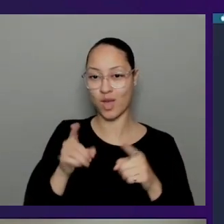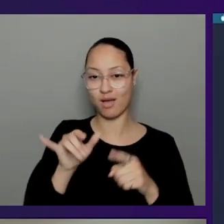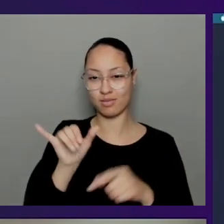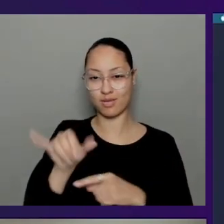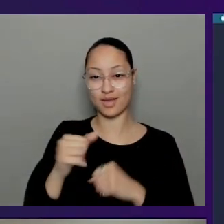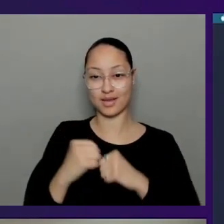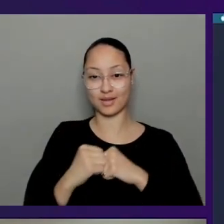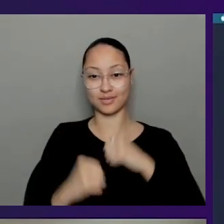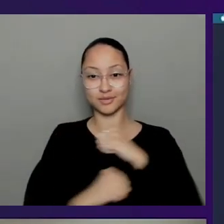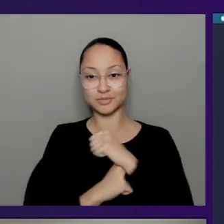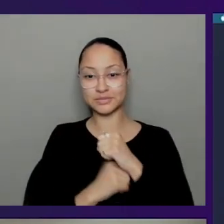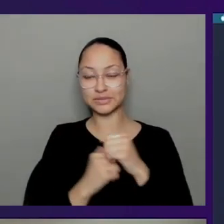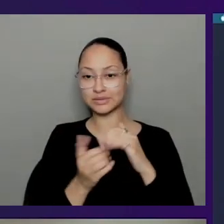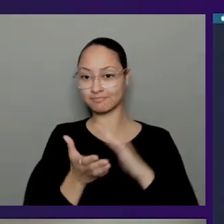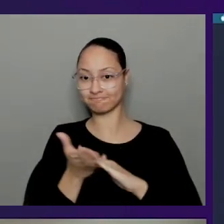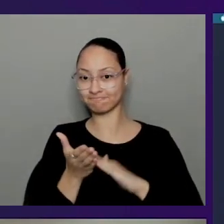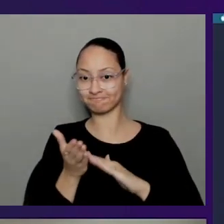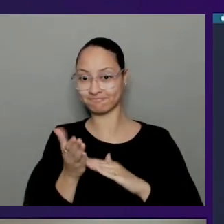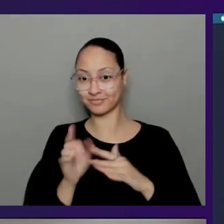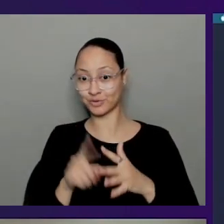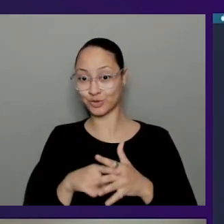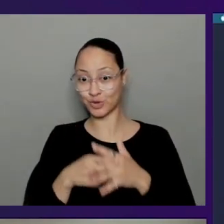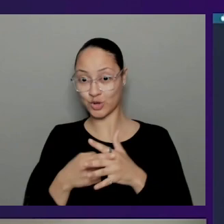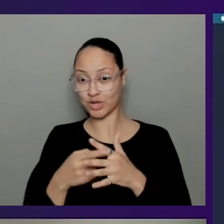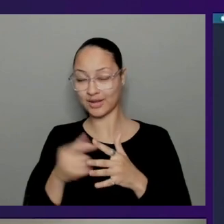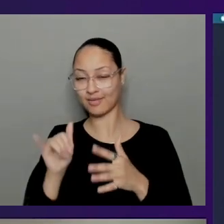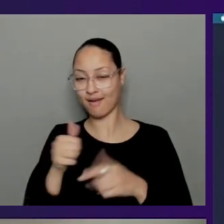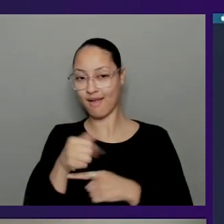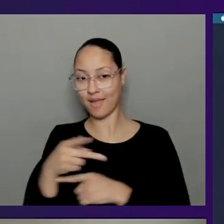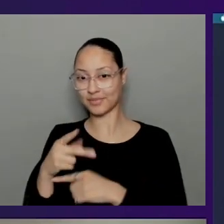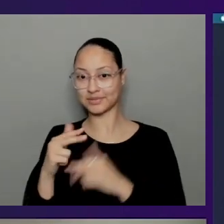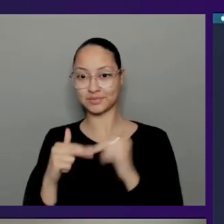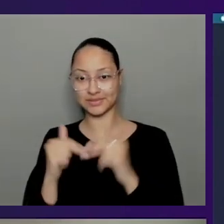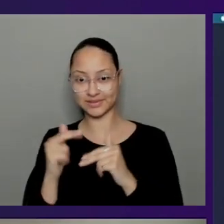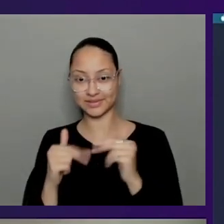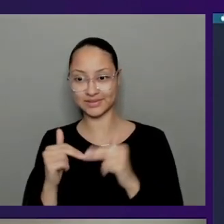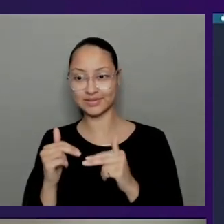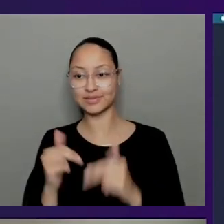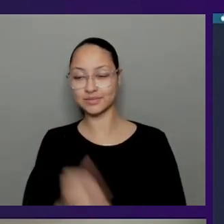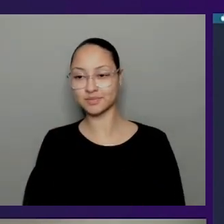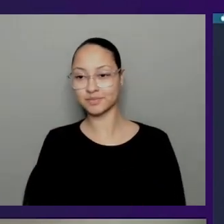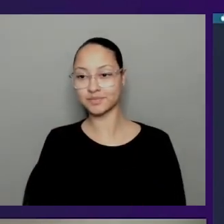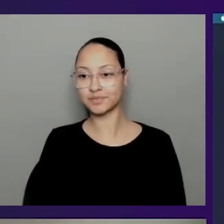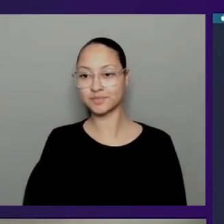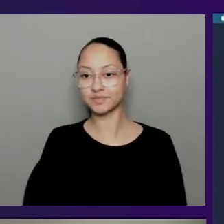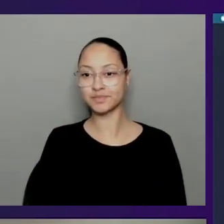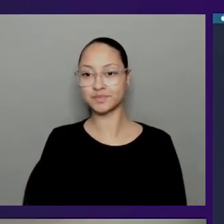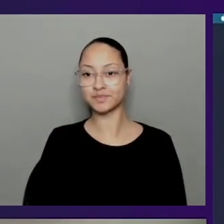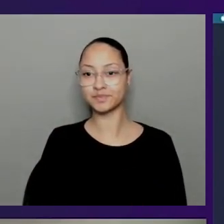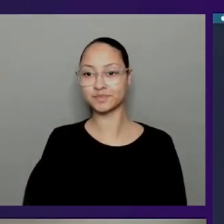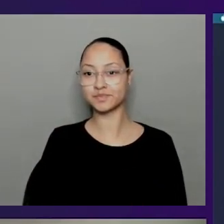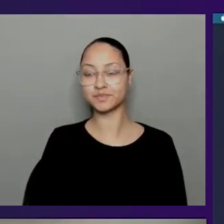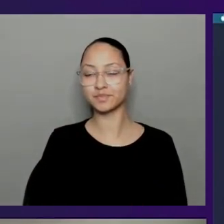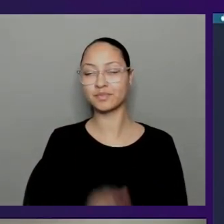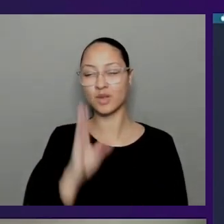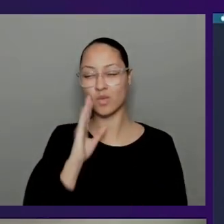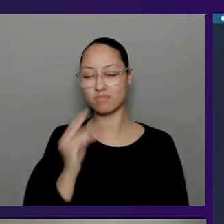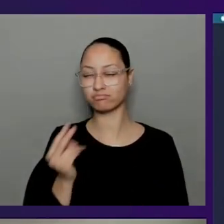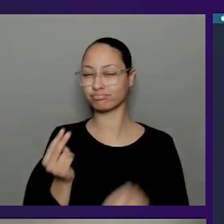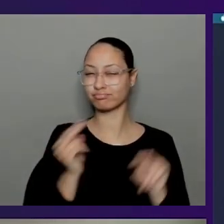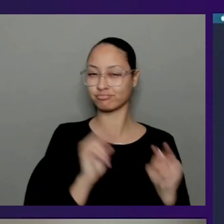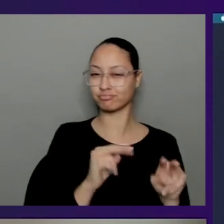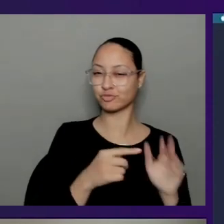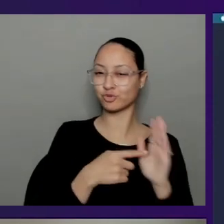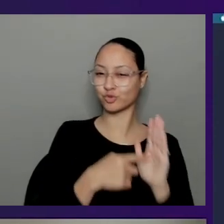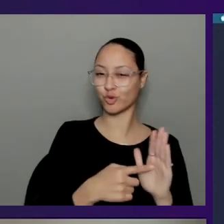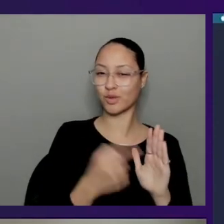up and the application is built. So I'm going to just jump across and give you a little bit more insight into what the demo is going